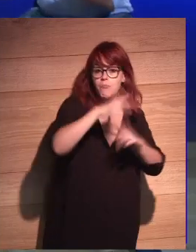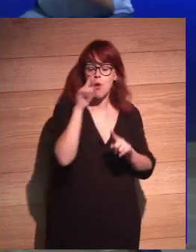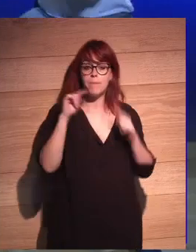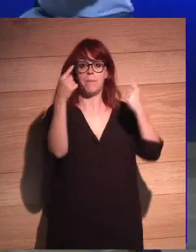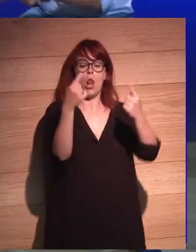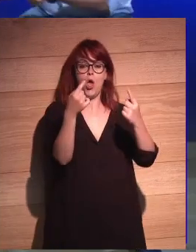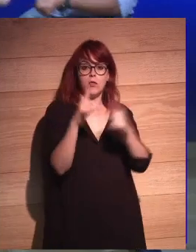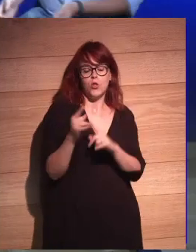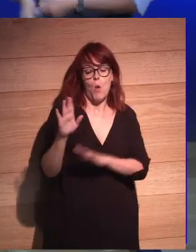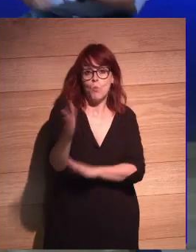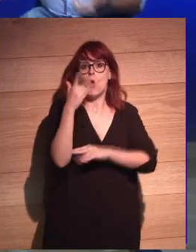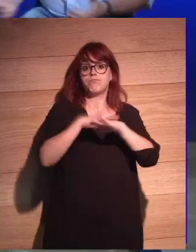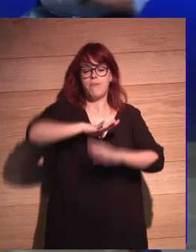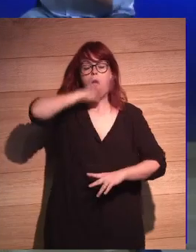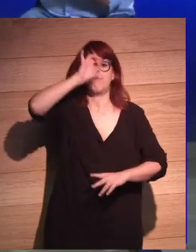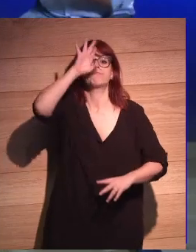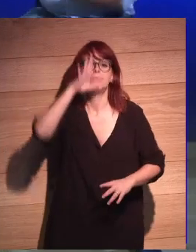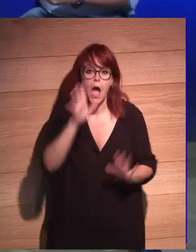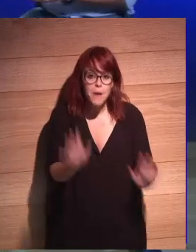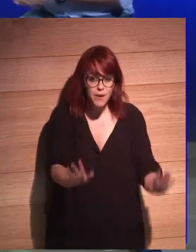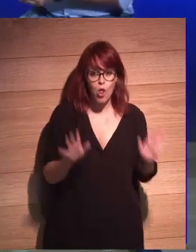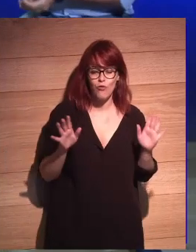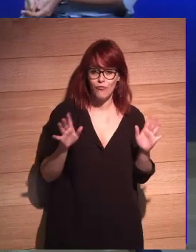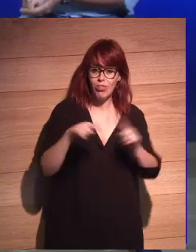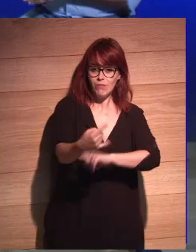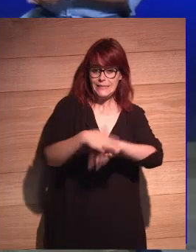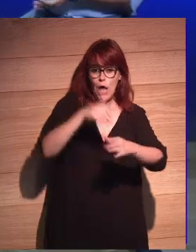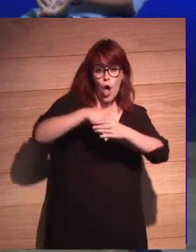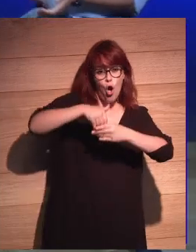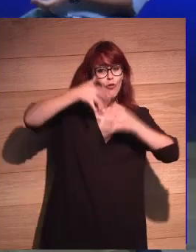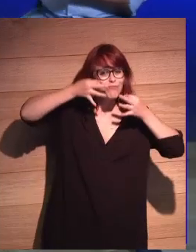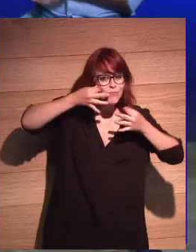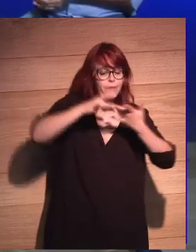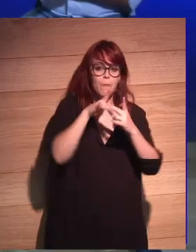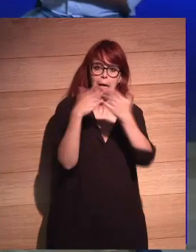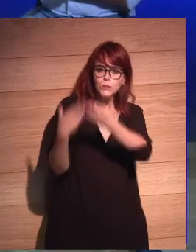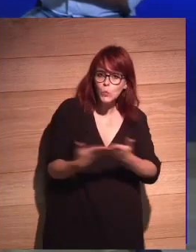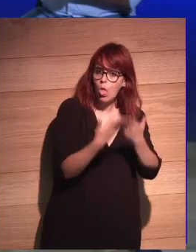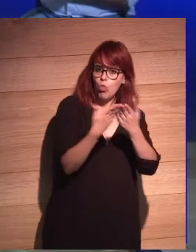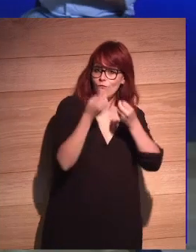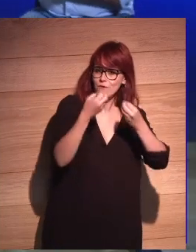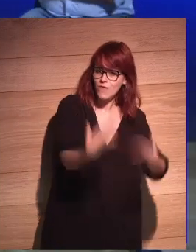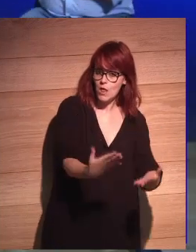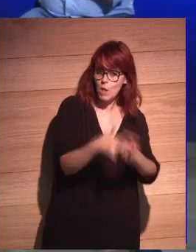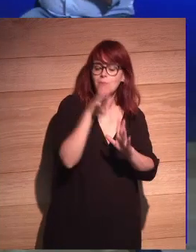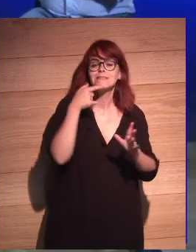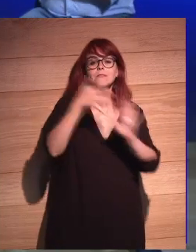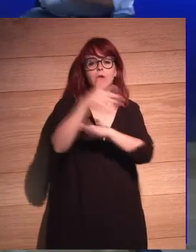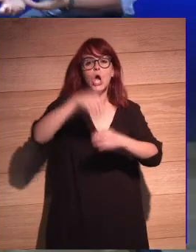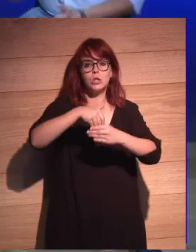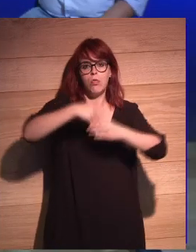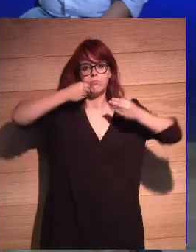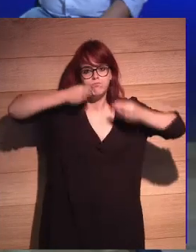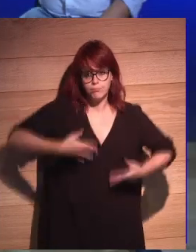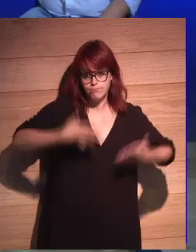and the first one that shows something will get that wow effect. But after that, the content will be studied, the content will be